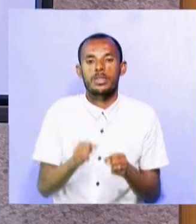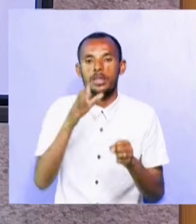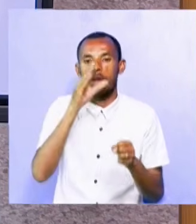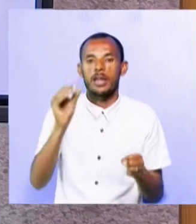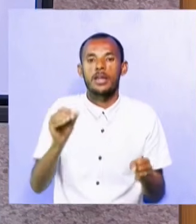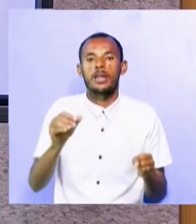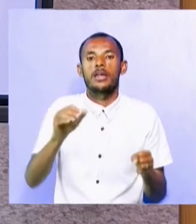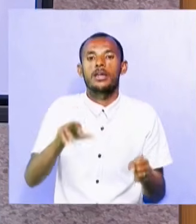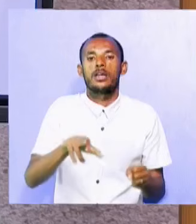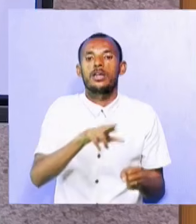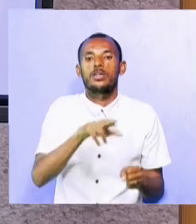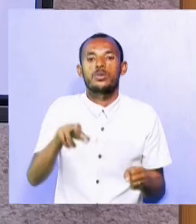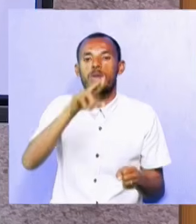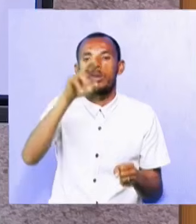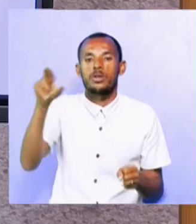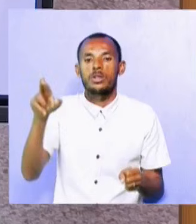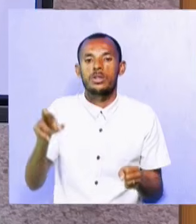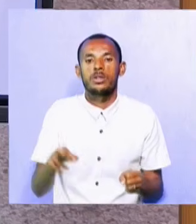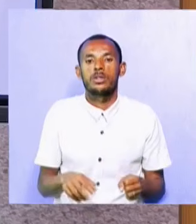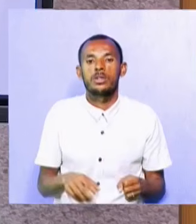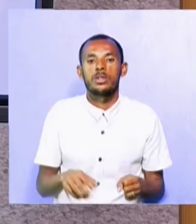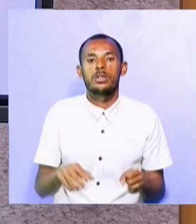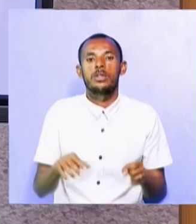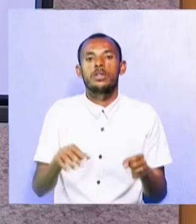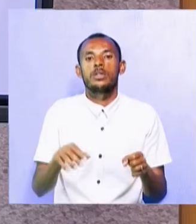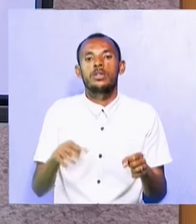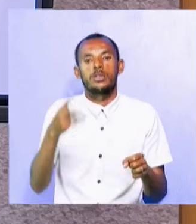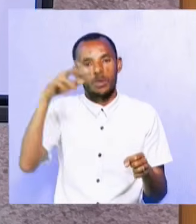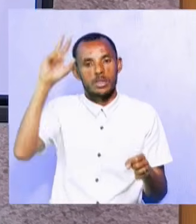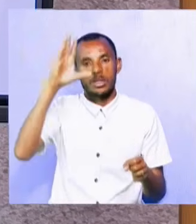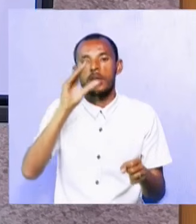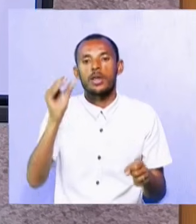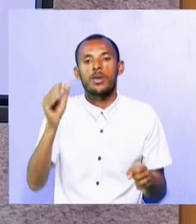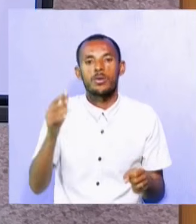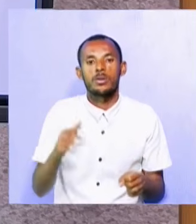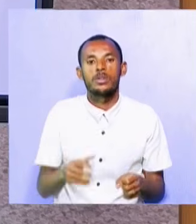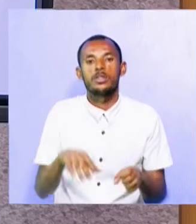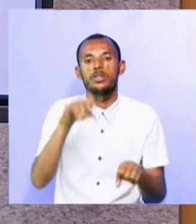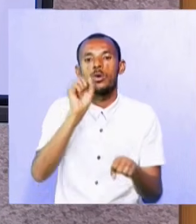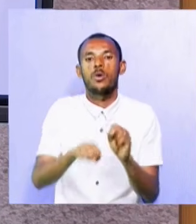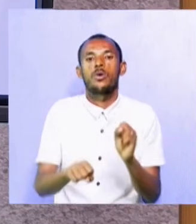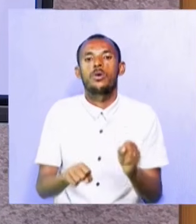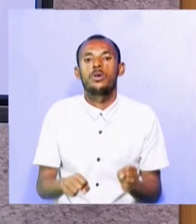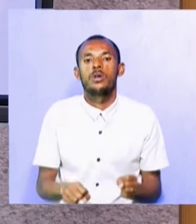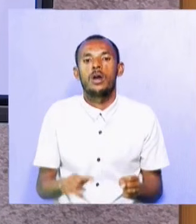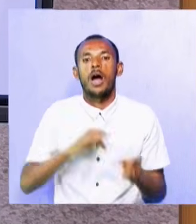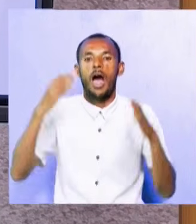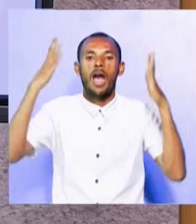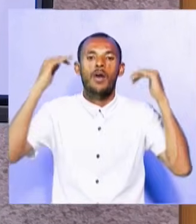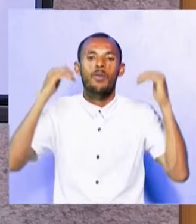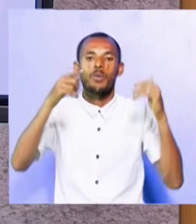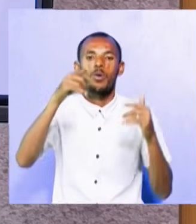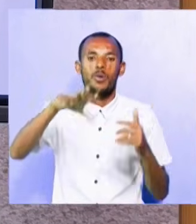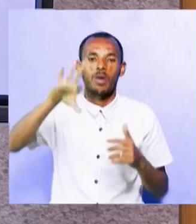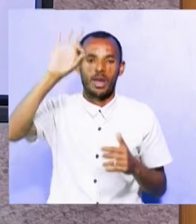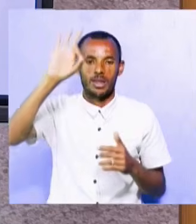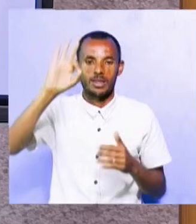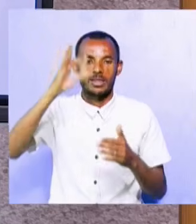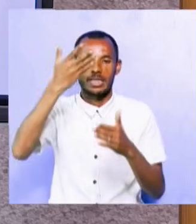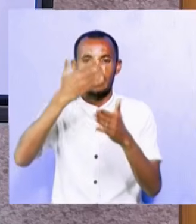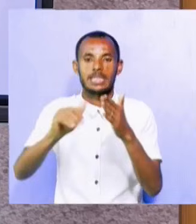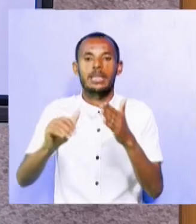square roots, squares and cubes, right? So I hope you got some